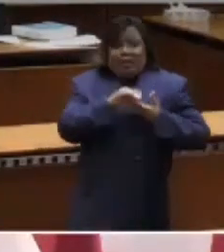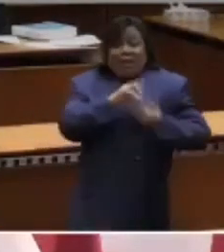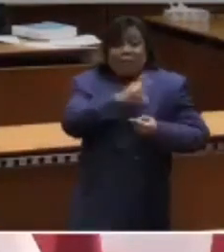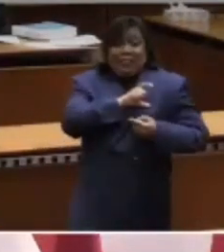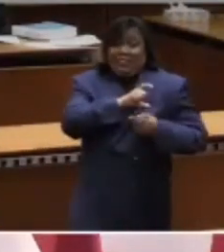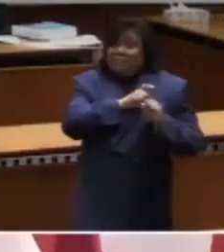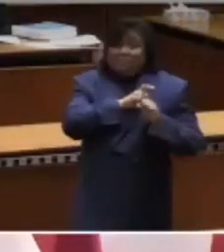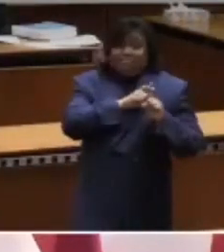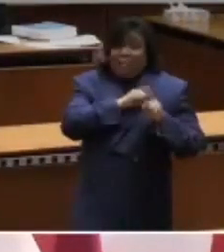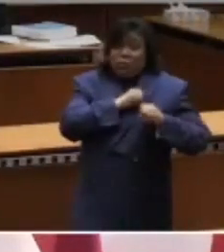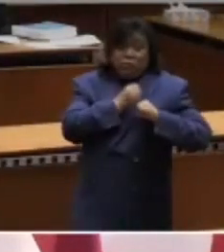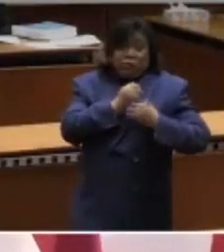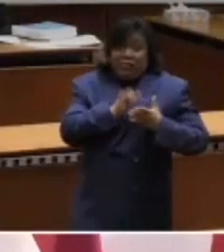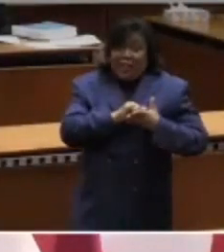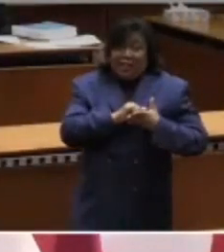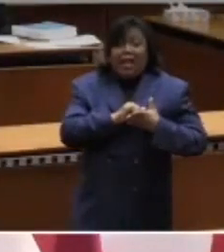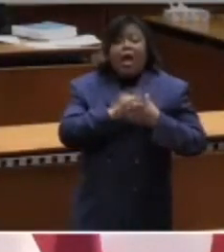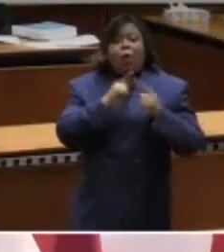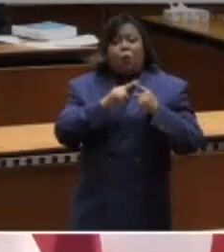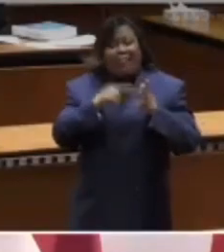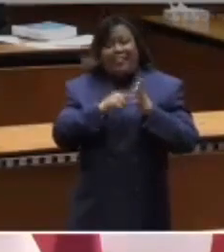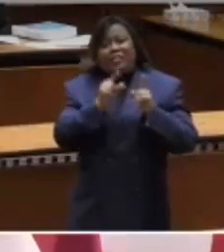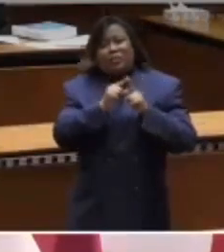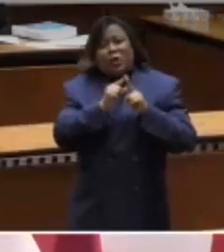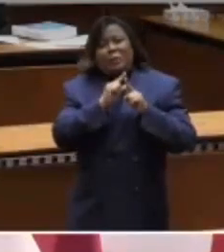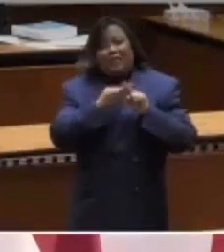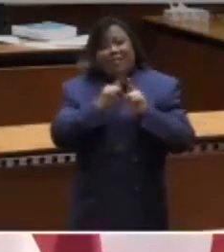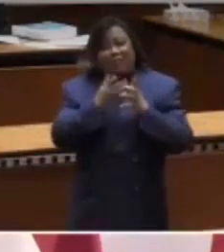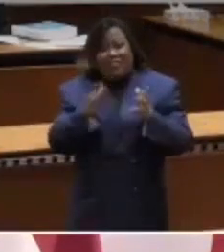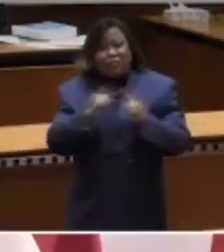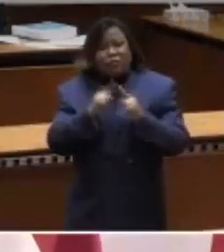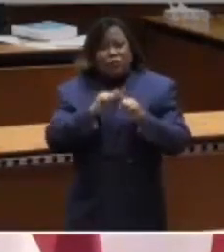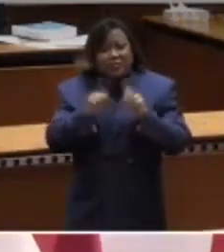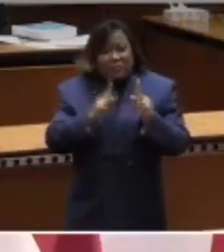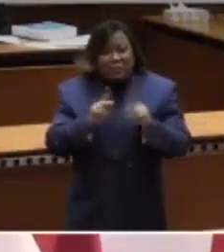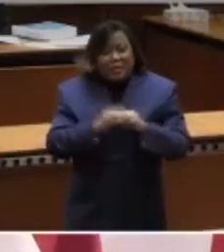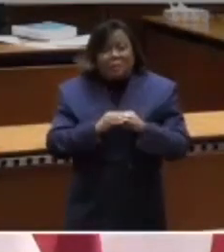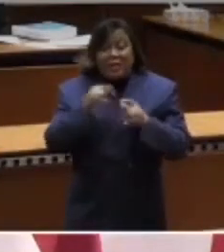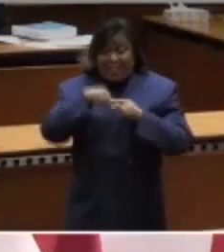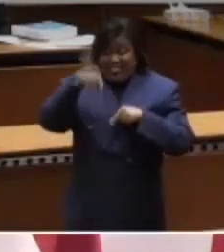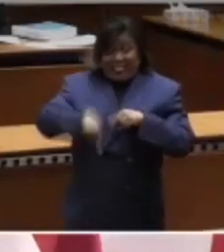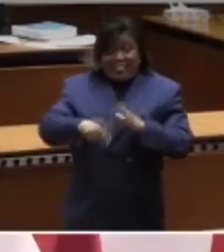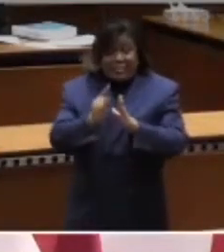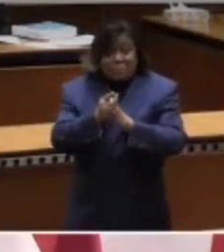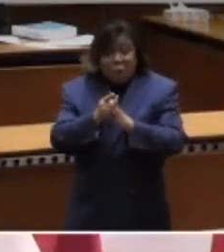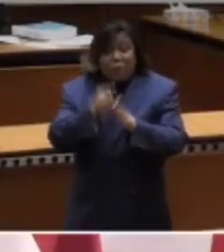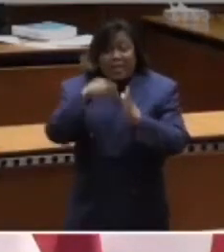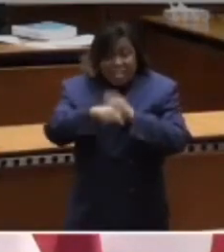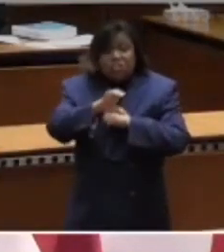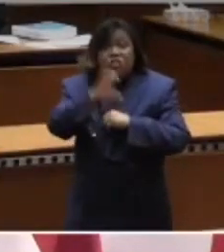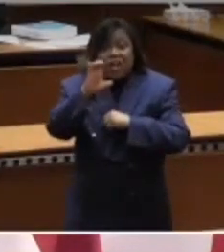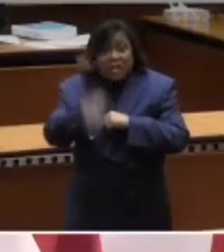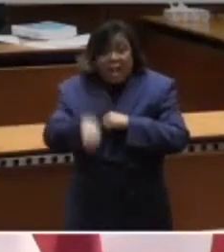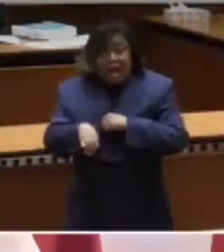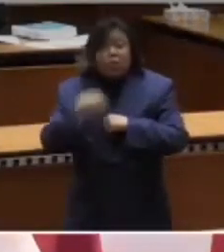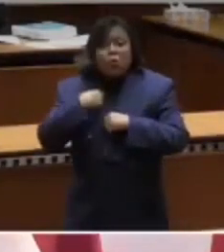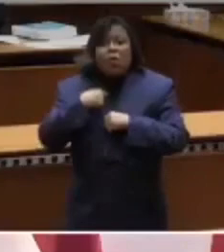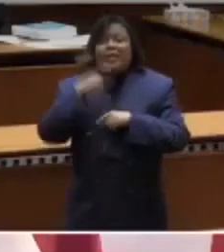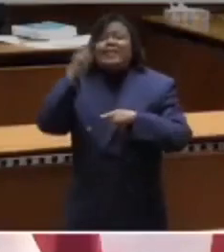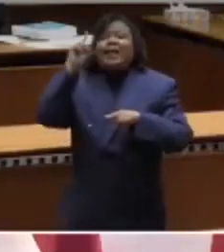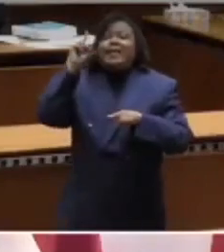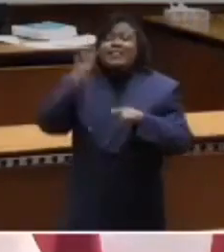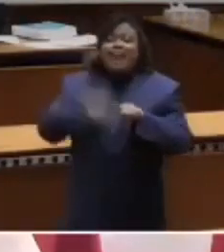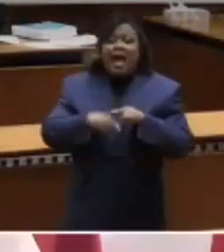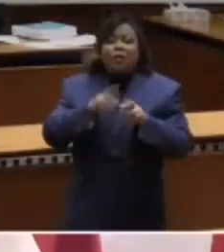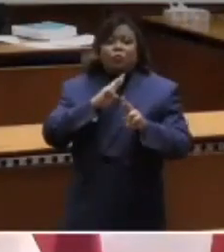the police. And while this term means different things to different people, in this moment in Chicago, we